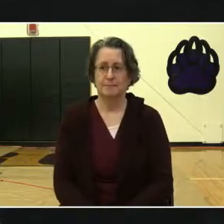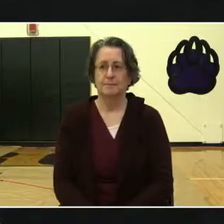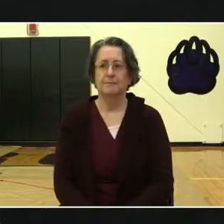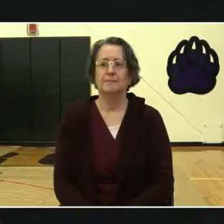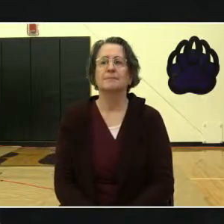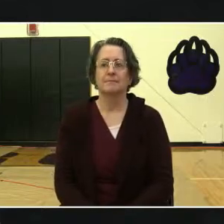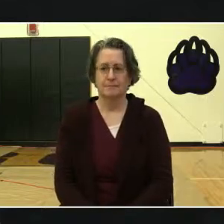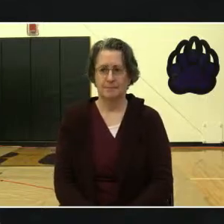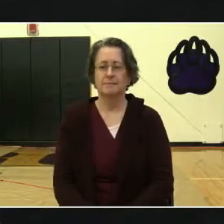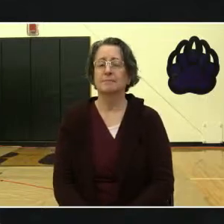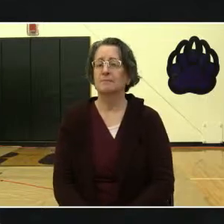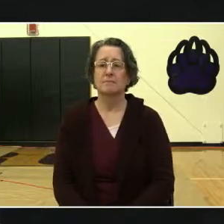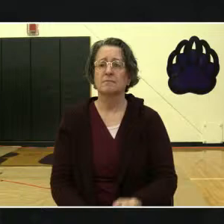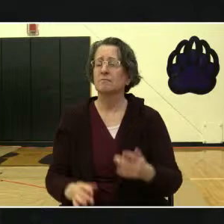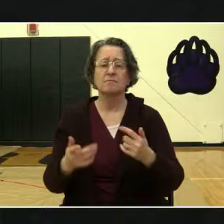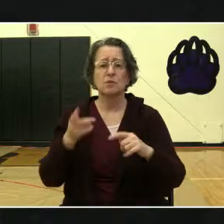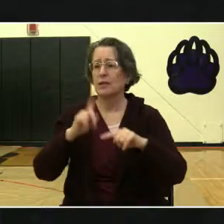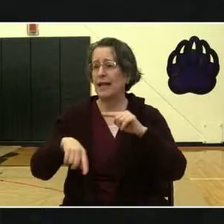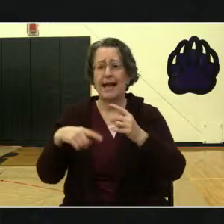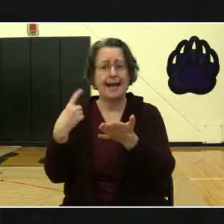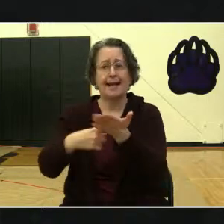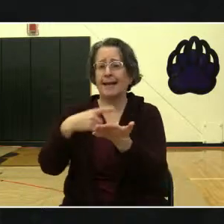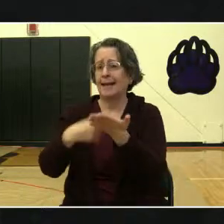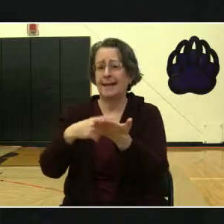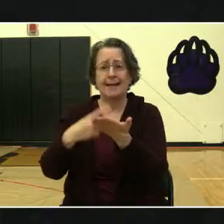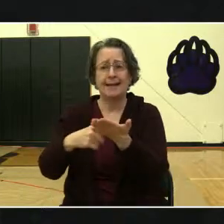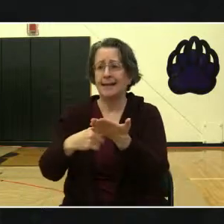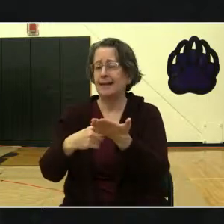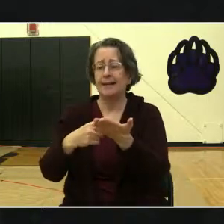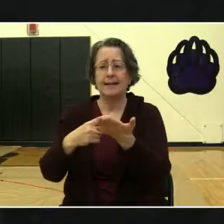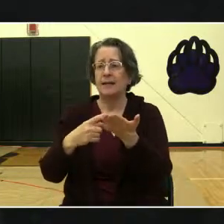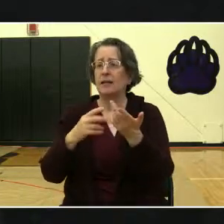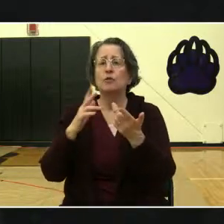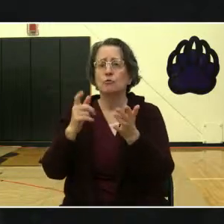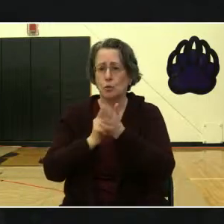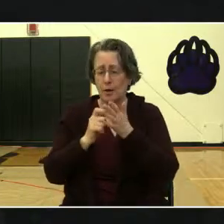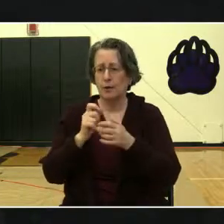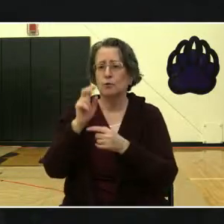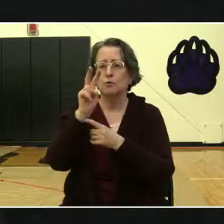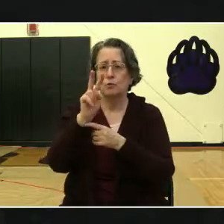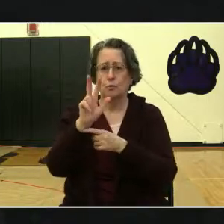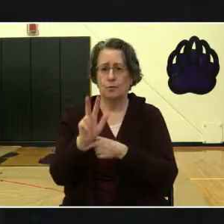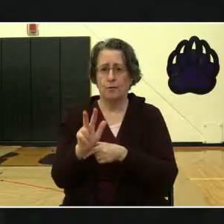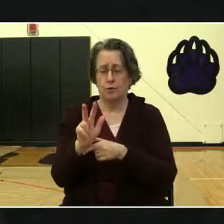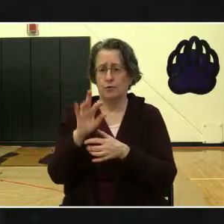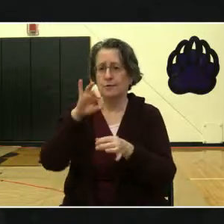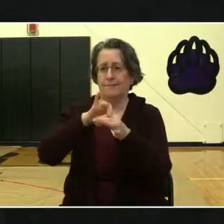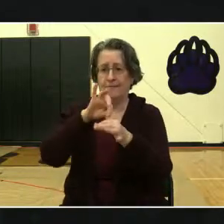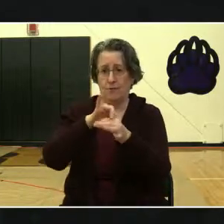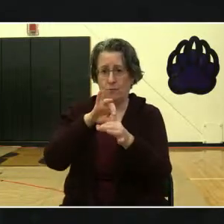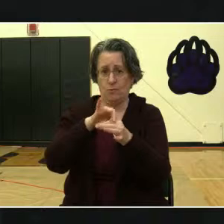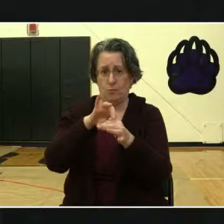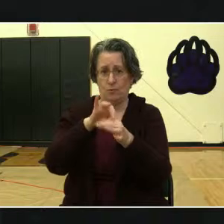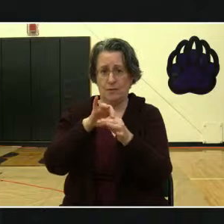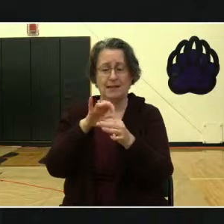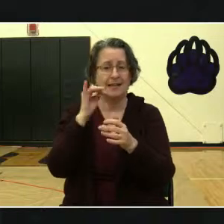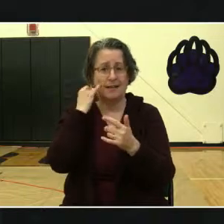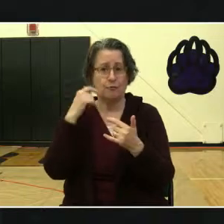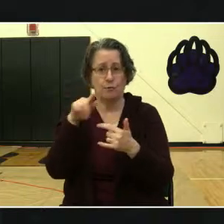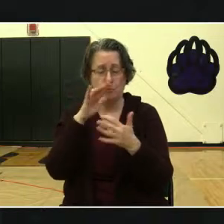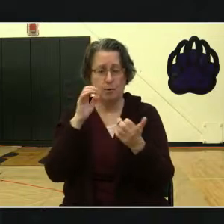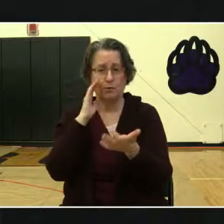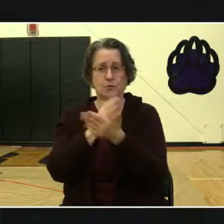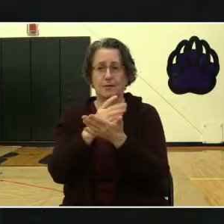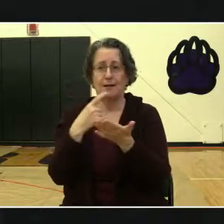uh because it limits discussion 2third vote is necessary to cease debate all those in